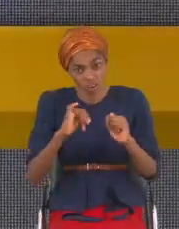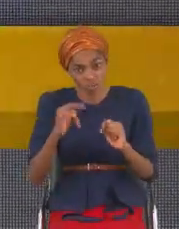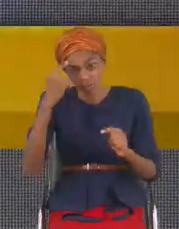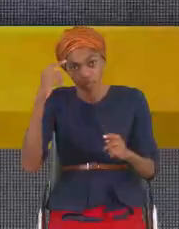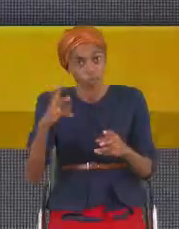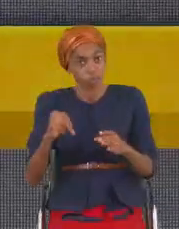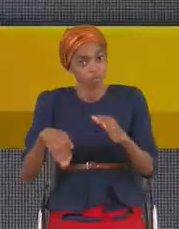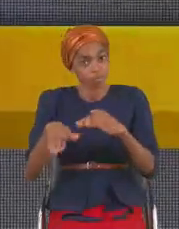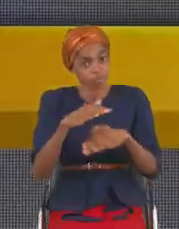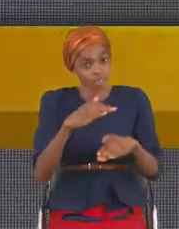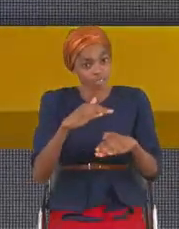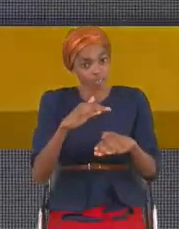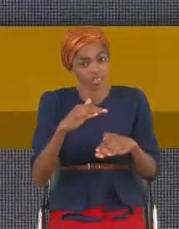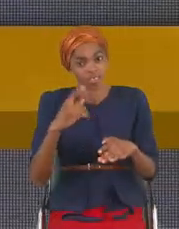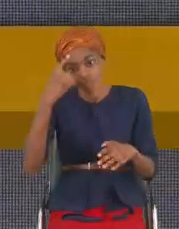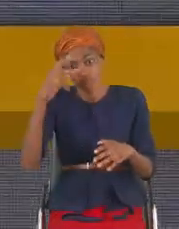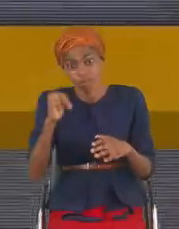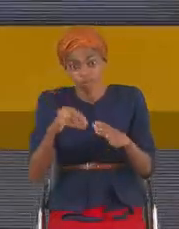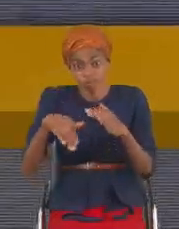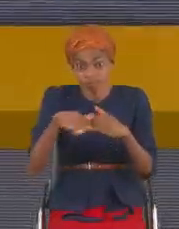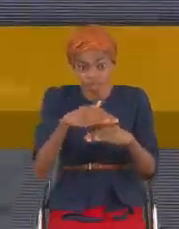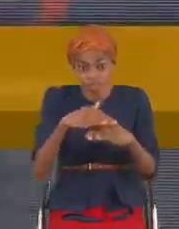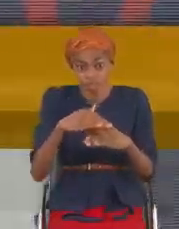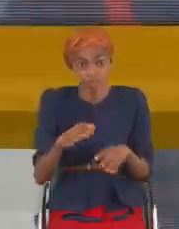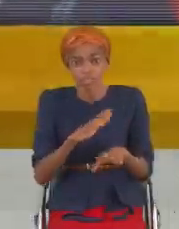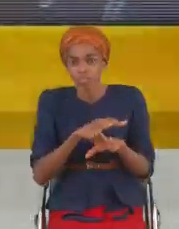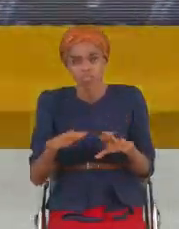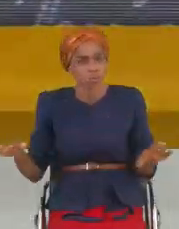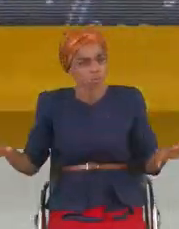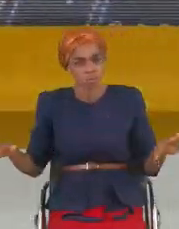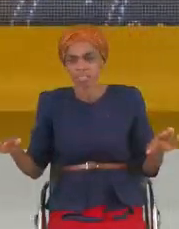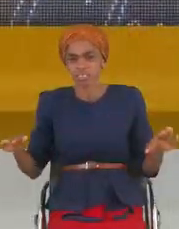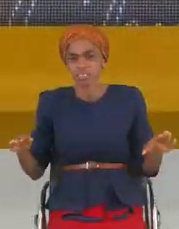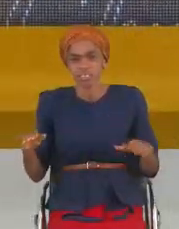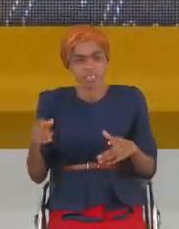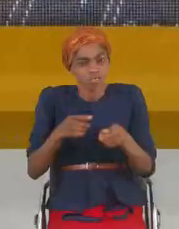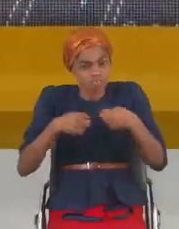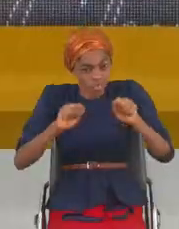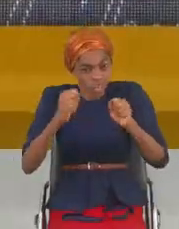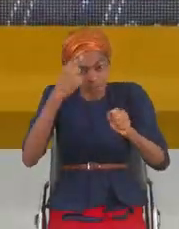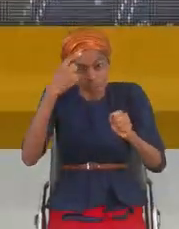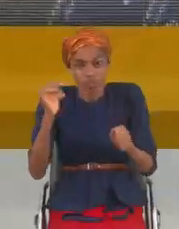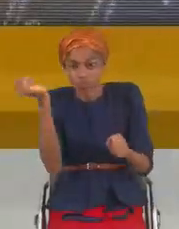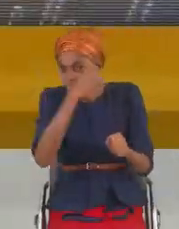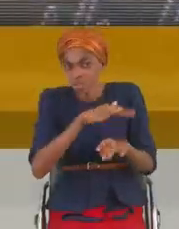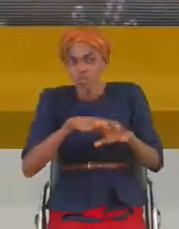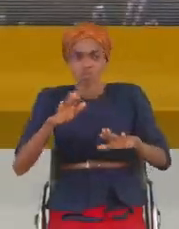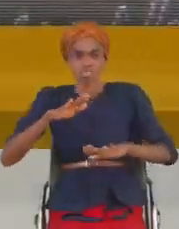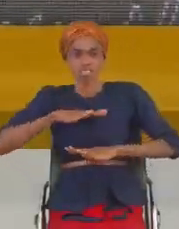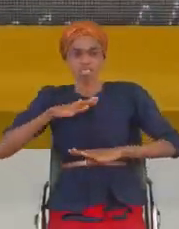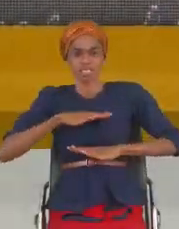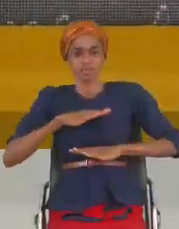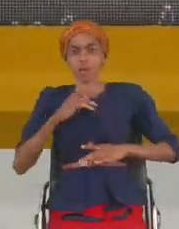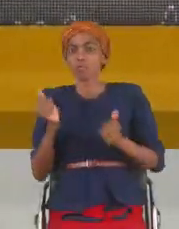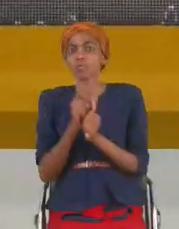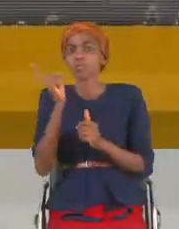the mastery, for the mastery, don't strive for mediocrity. Don't be satisfied with where